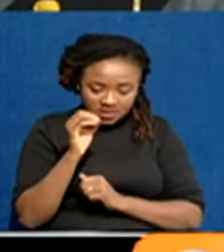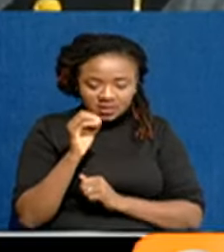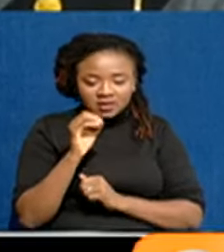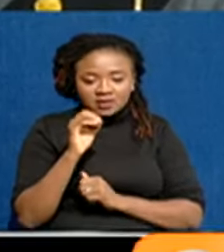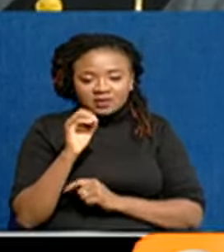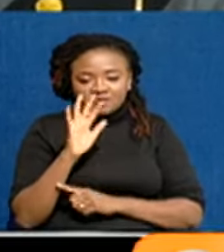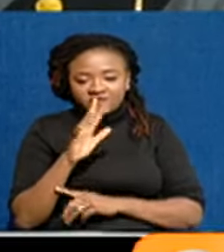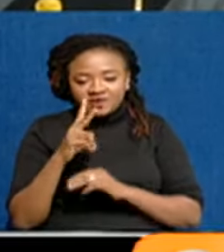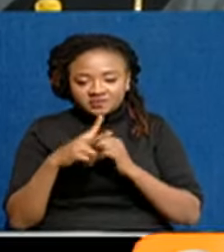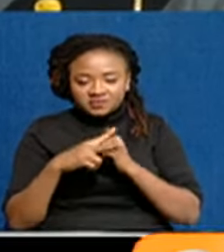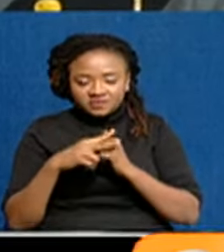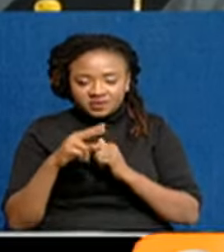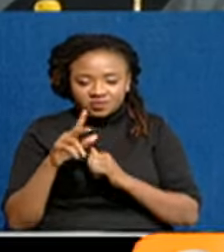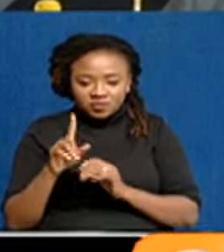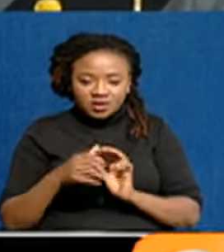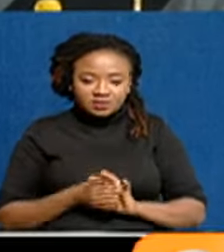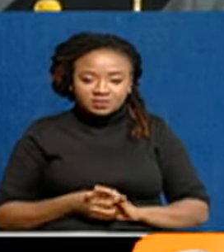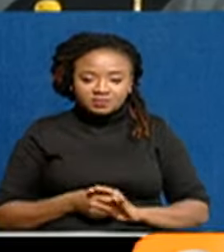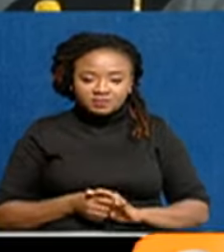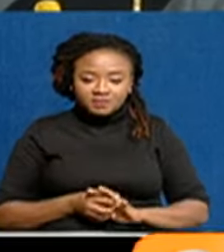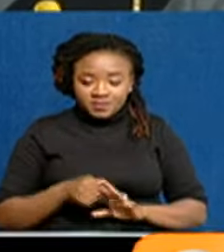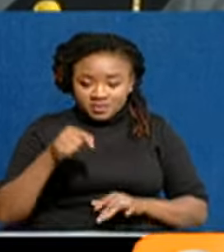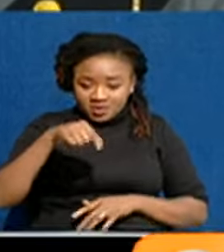0800-721-571. And the Nairobi one is